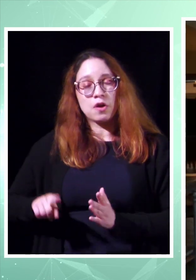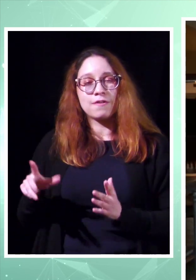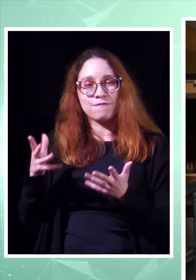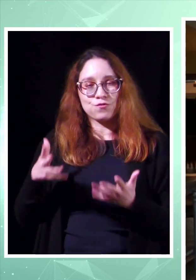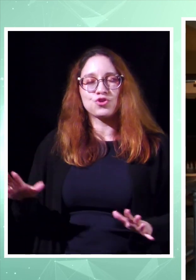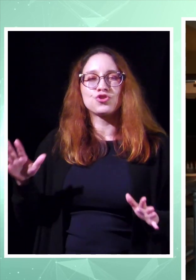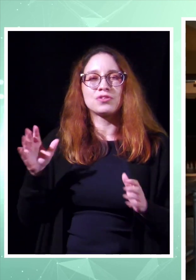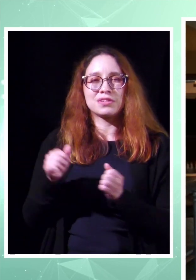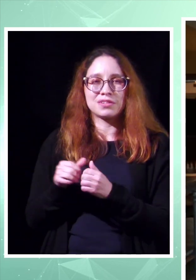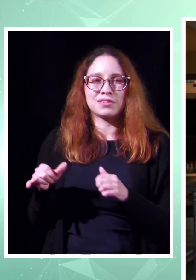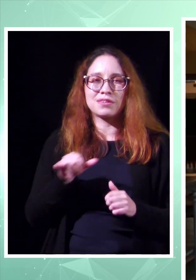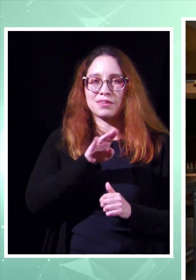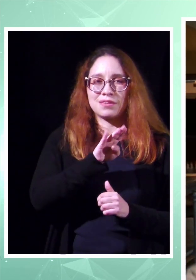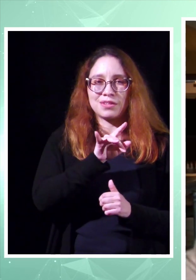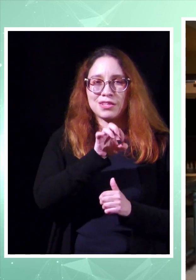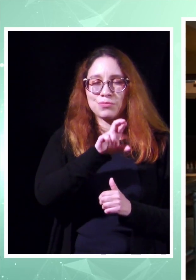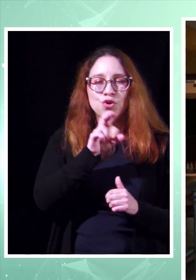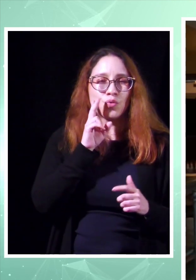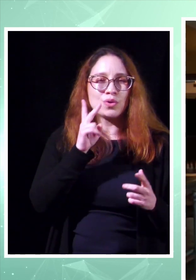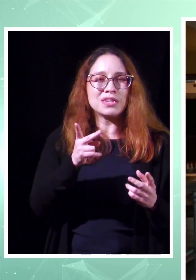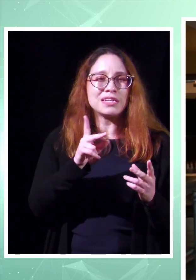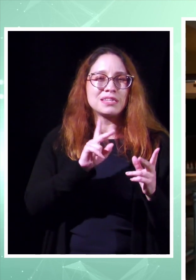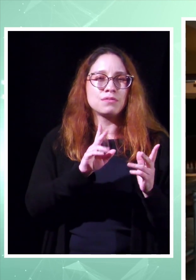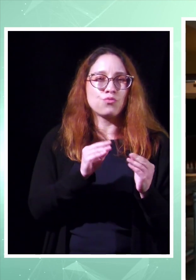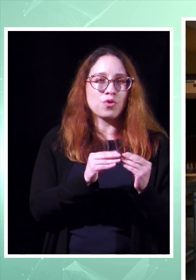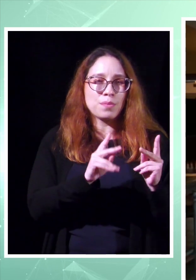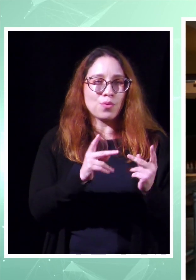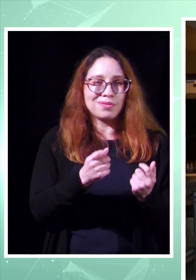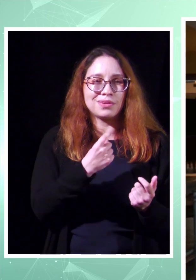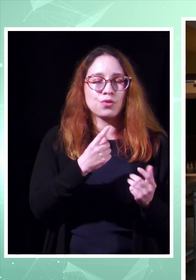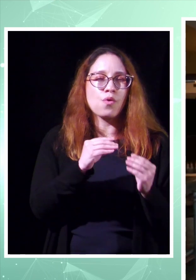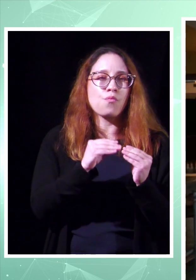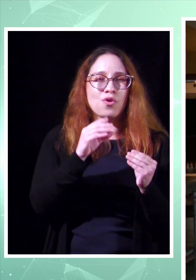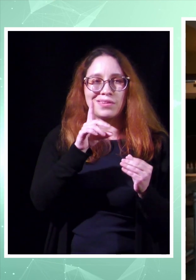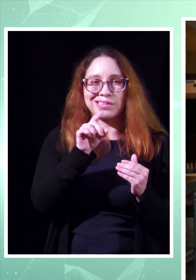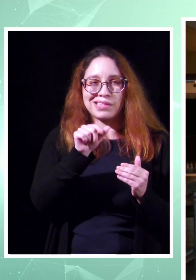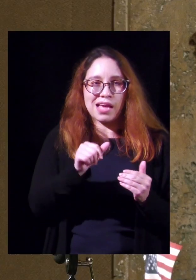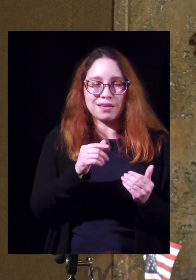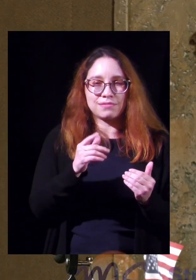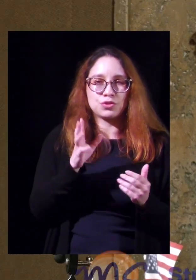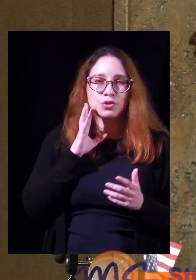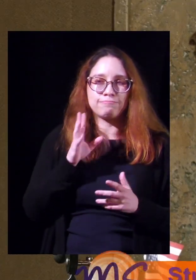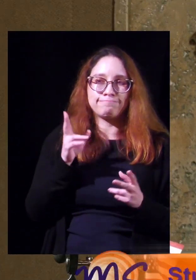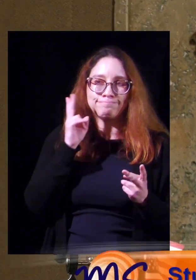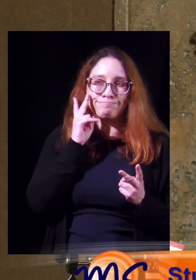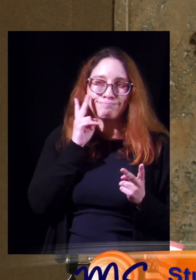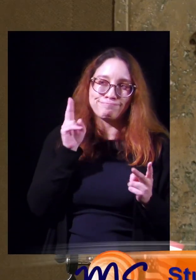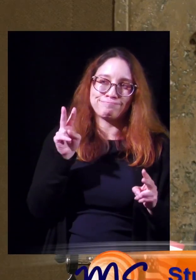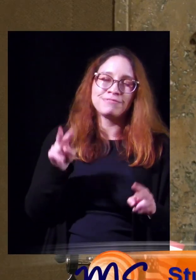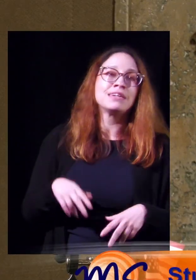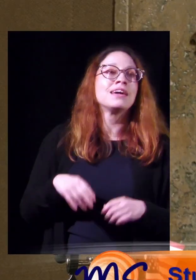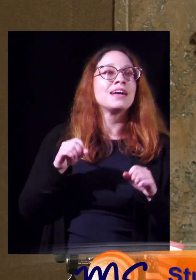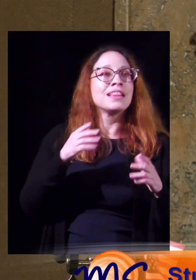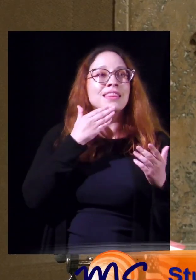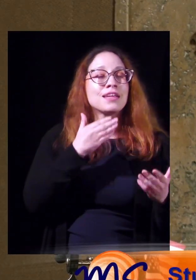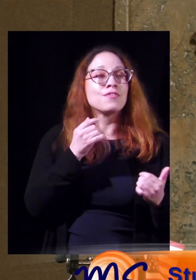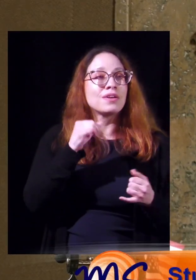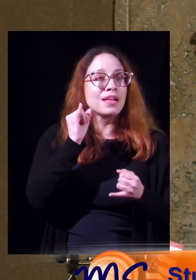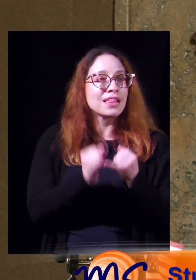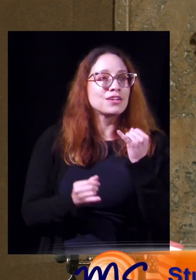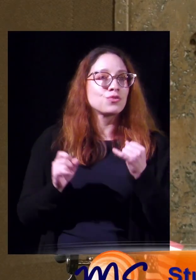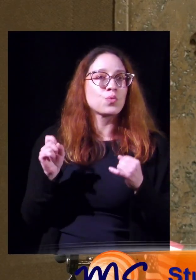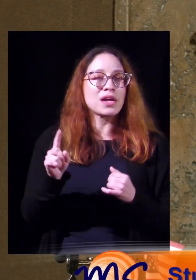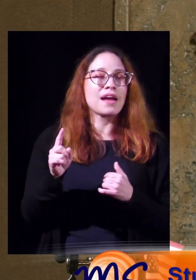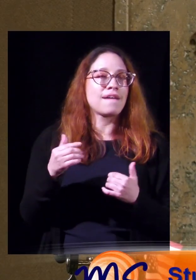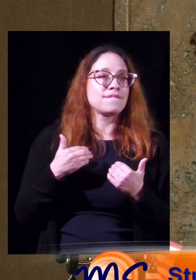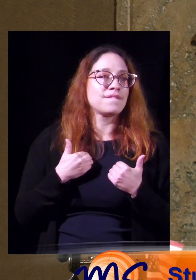the biosimilars hit the market and more people go on them, we're going to have a lot more information. So stay tuned. Great. Thank you for that. And the last